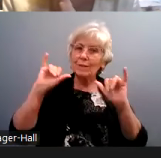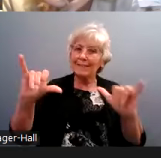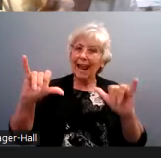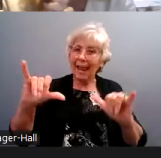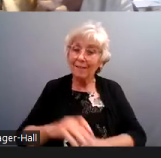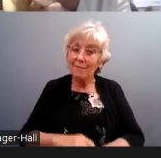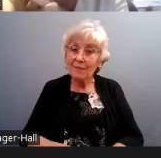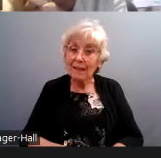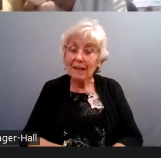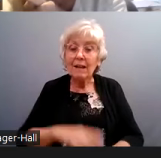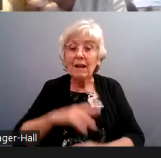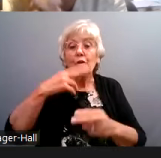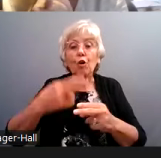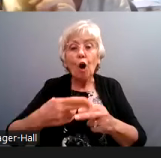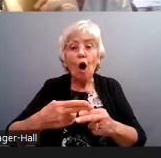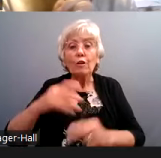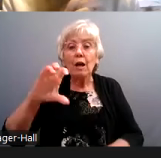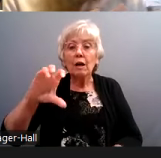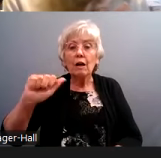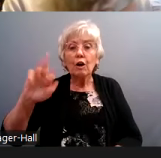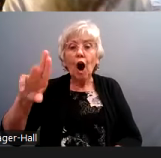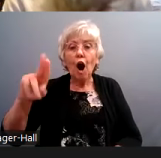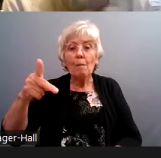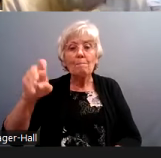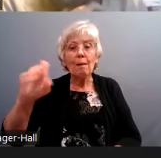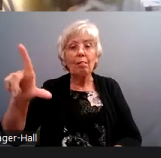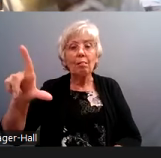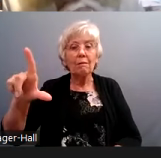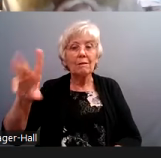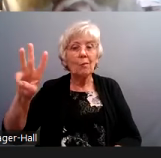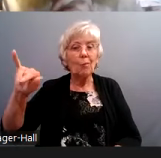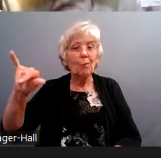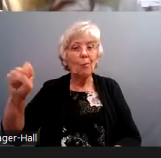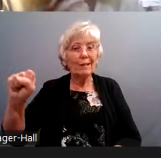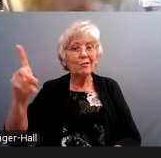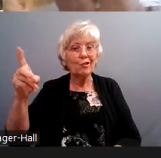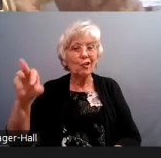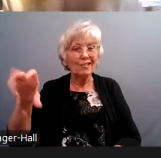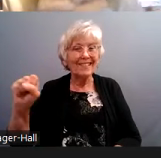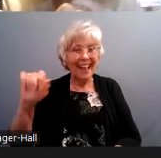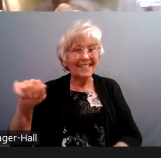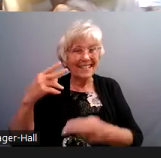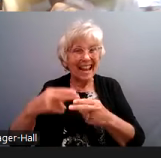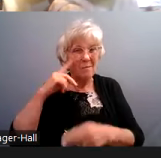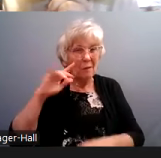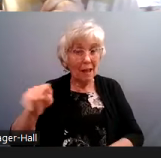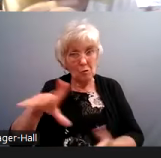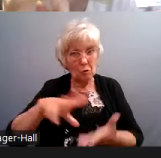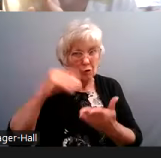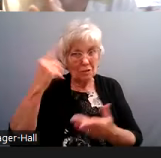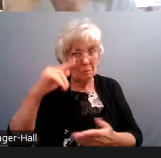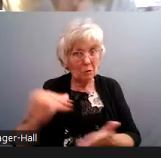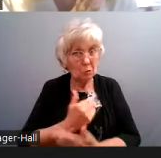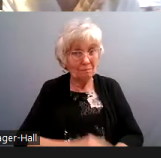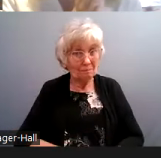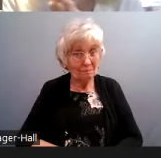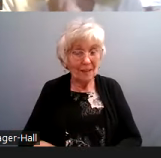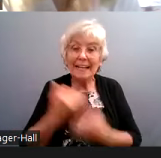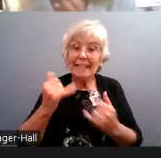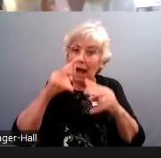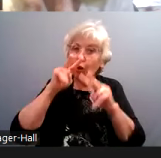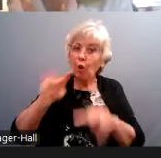called carpal whiskers. So there's something you all learned today. And now go look at your kitties